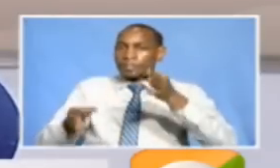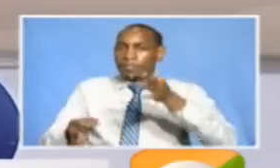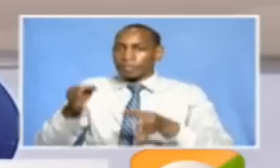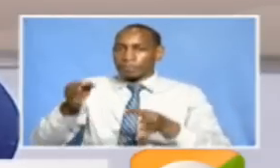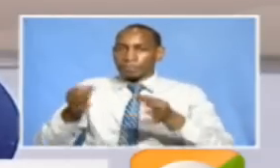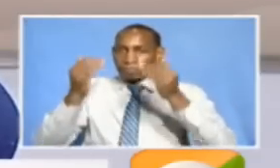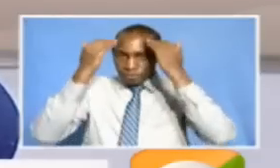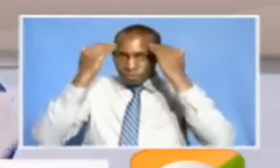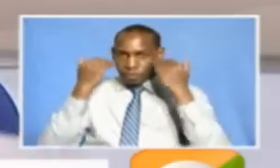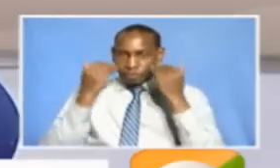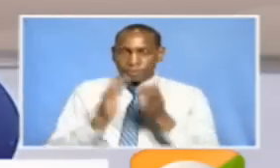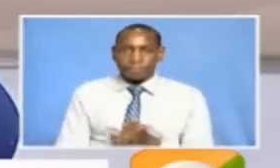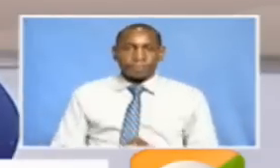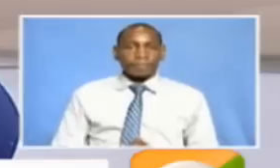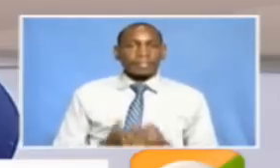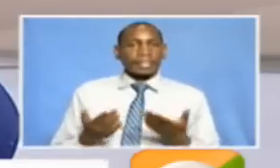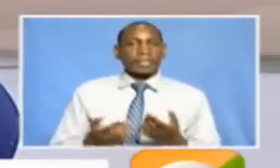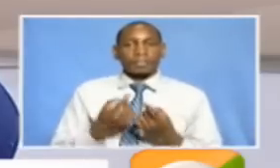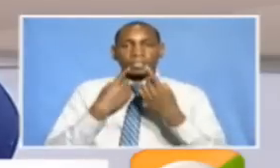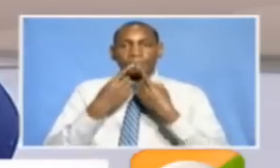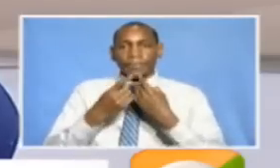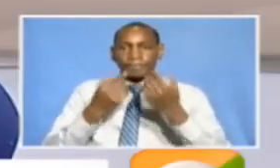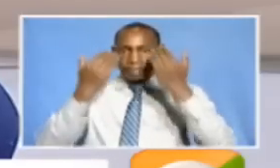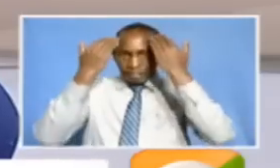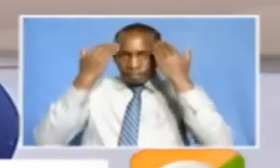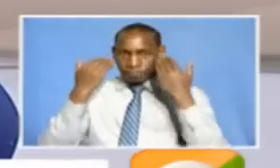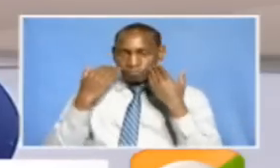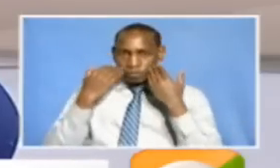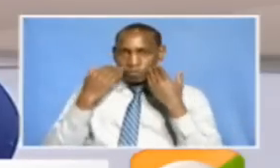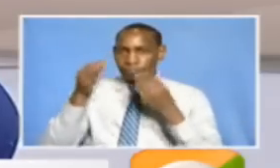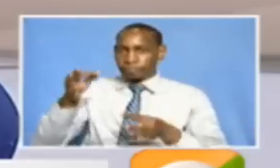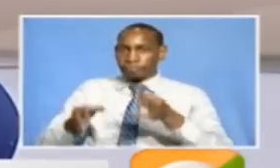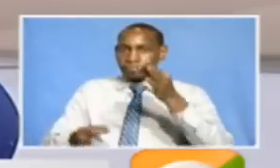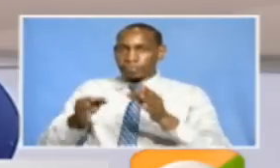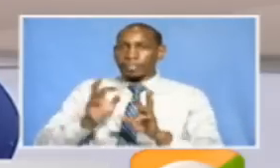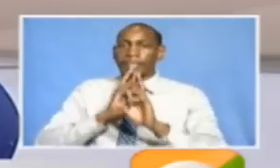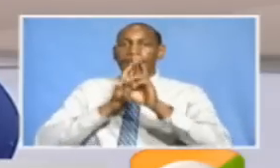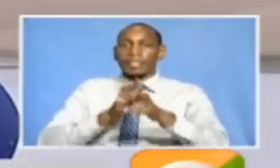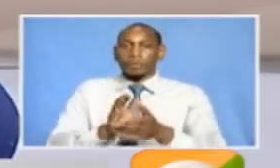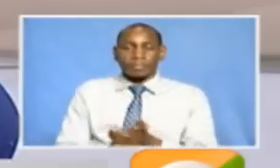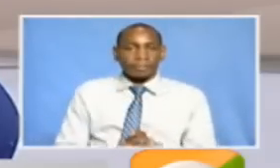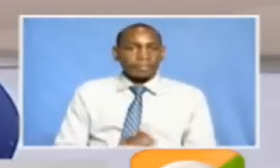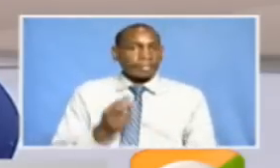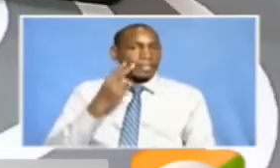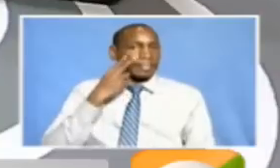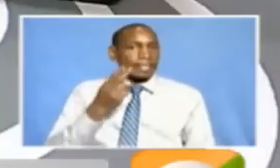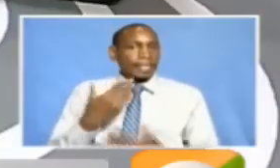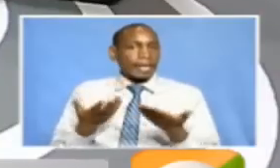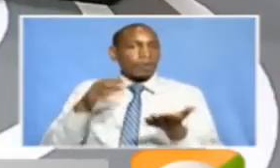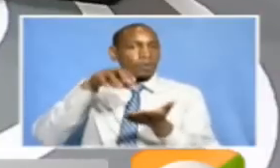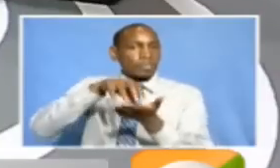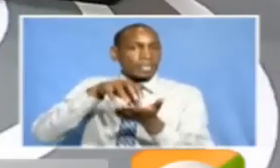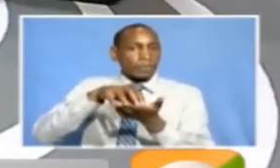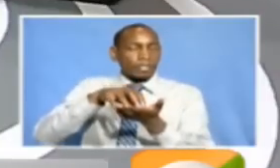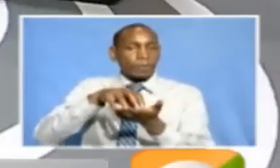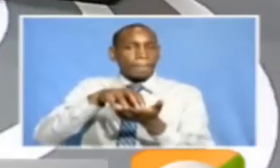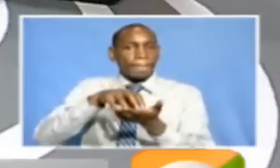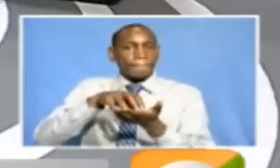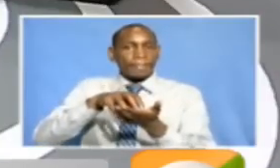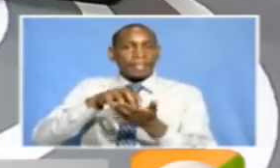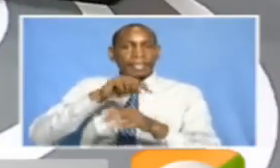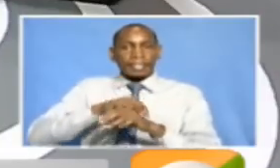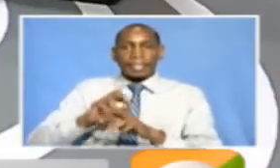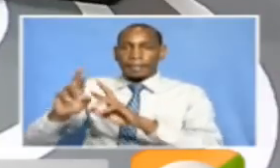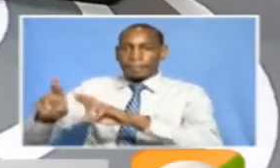And speaking of a fair judicial trial outcome, Naitore, what have you noticed in terms of the trends when it comes to rape